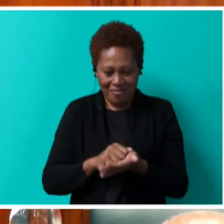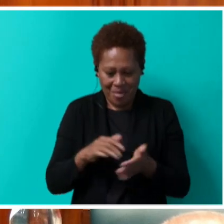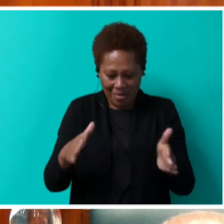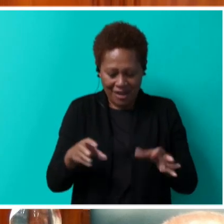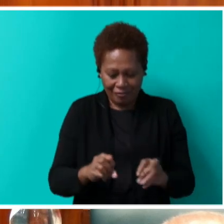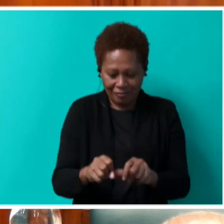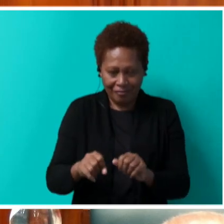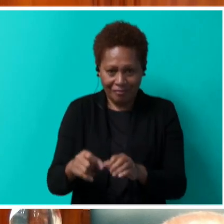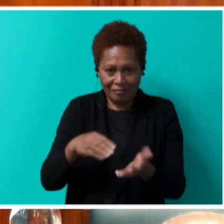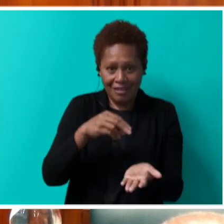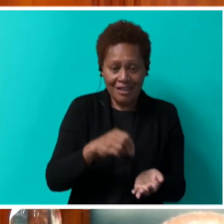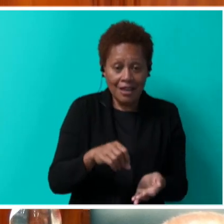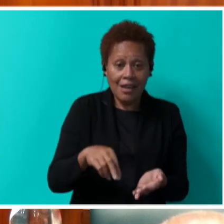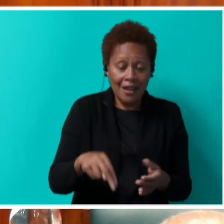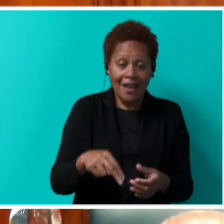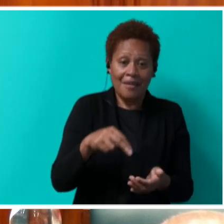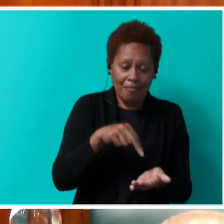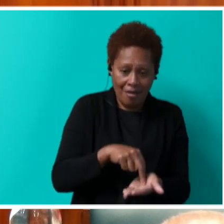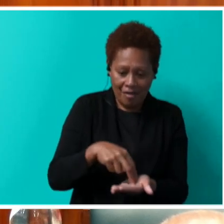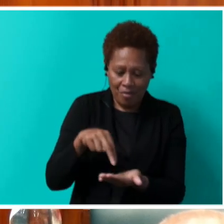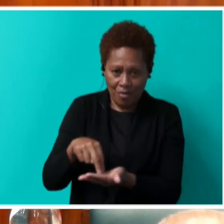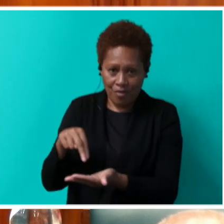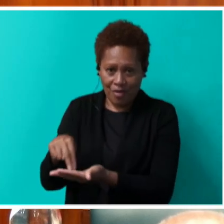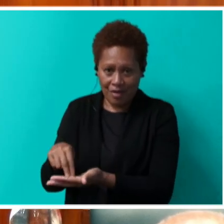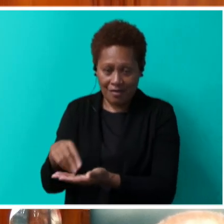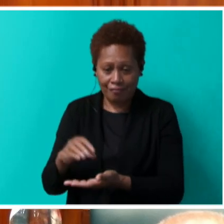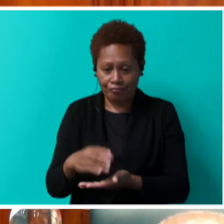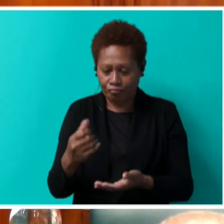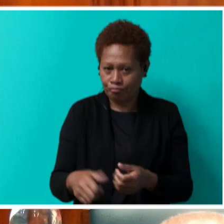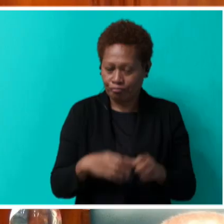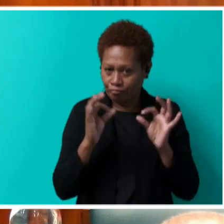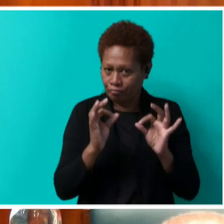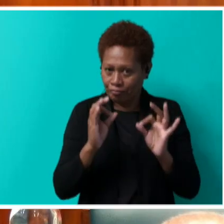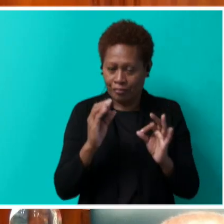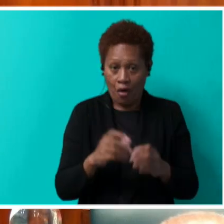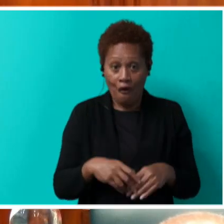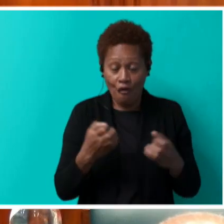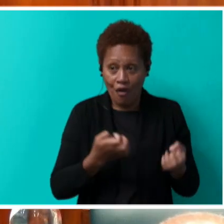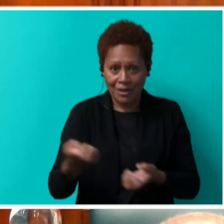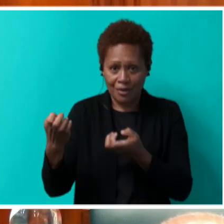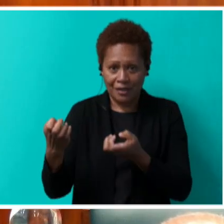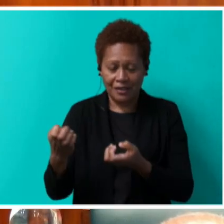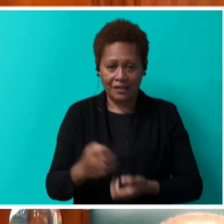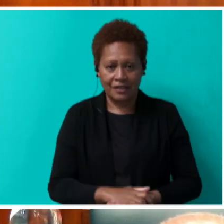into one of Fiji's emerging commodity for export. Madam Deputy